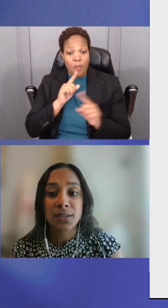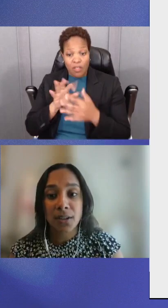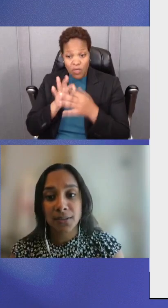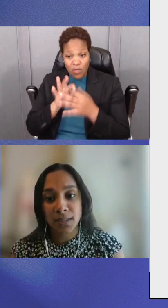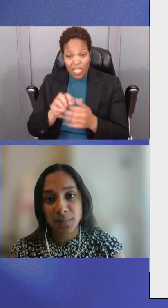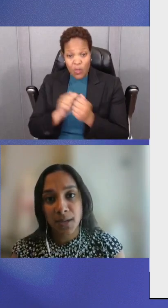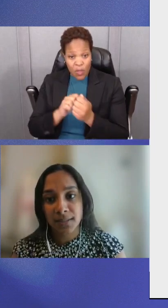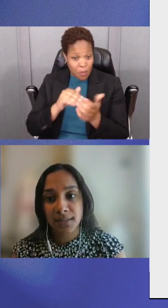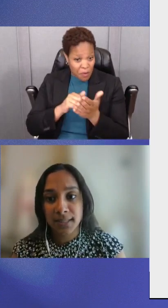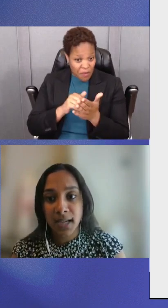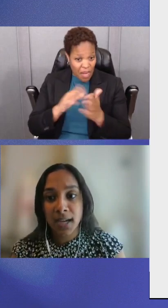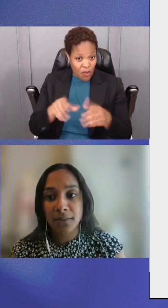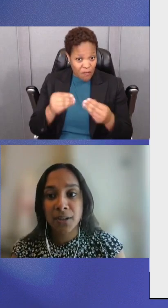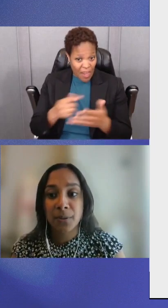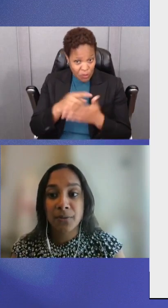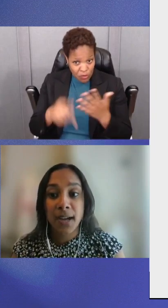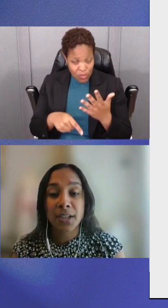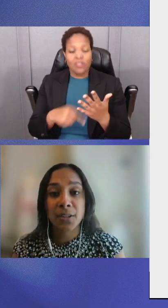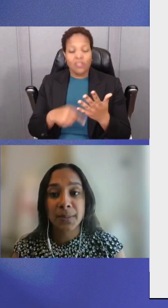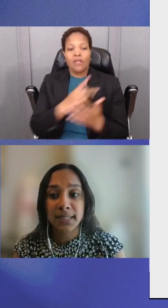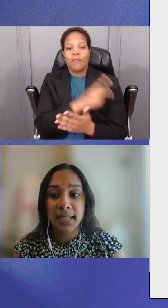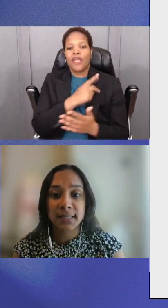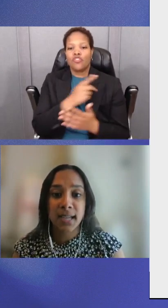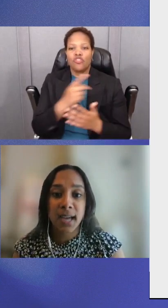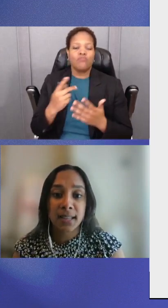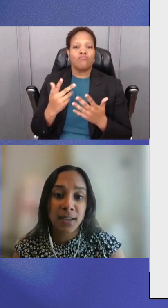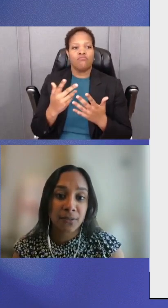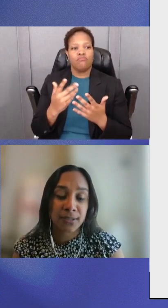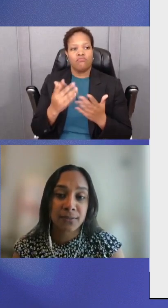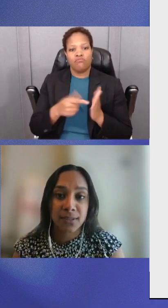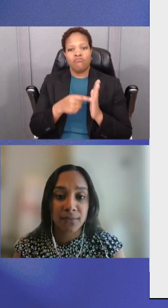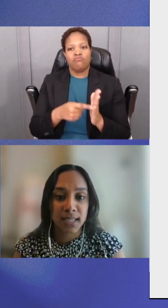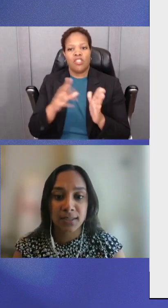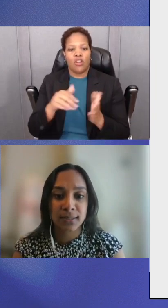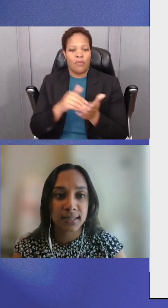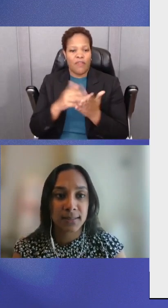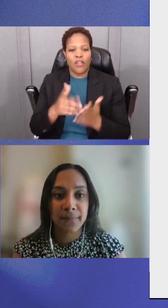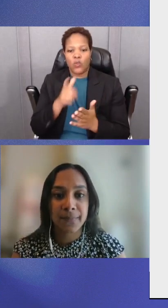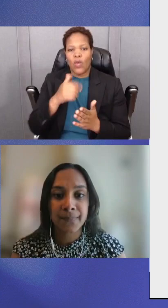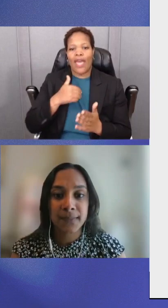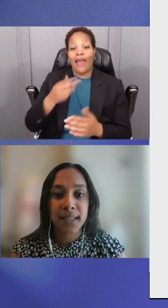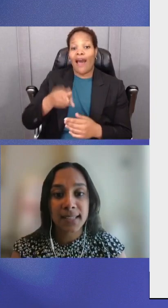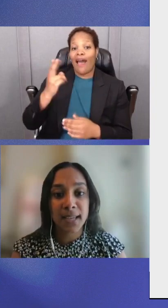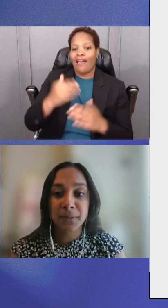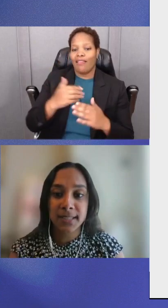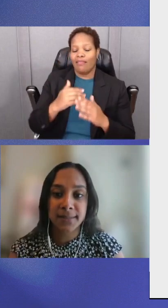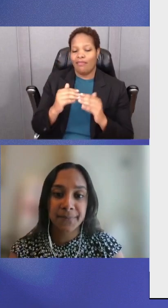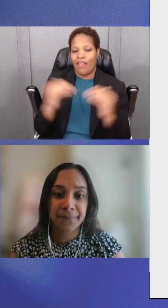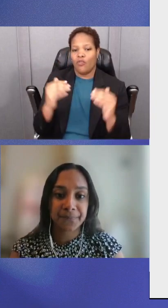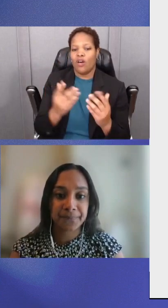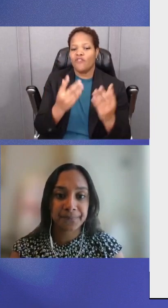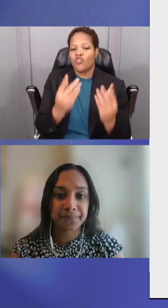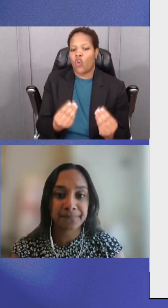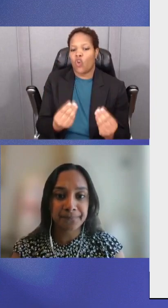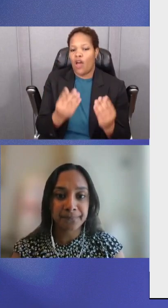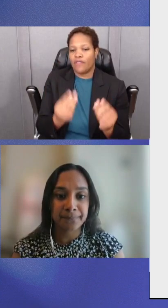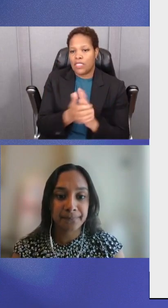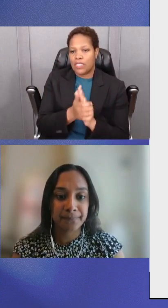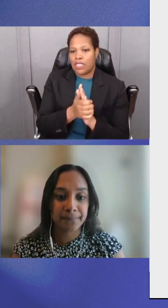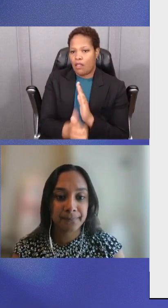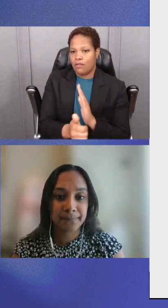patients also expressed their desire for a provider who possessed high levels of soft skills. Next slide, please.